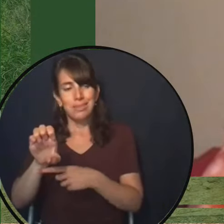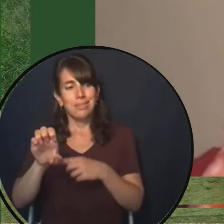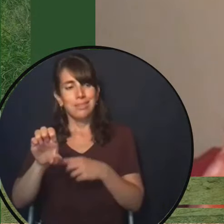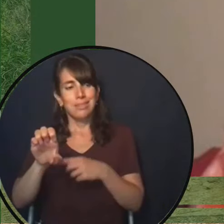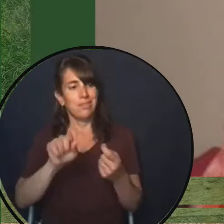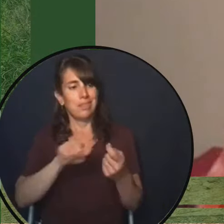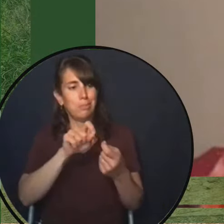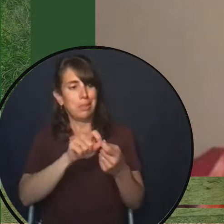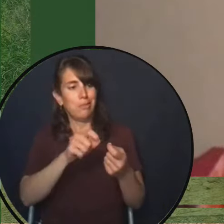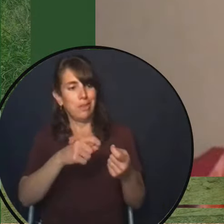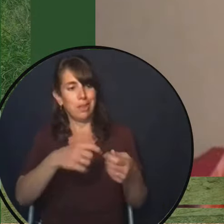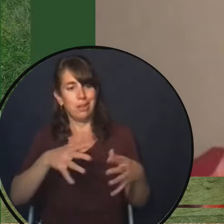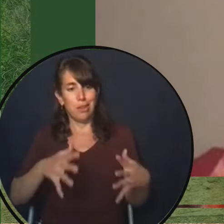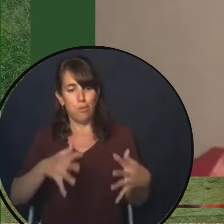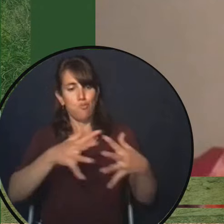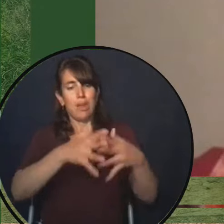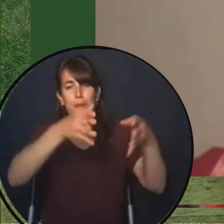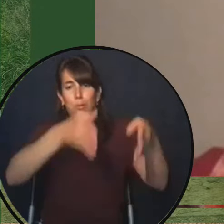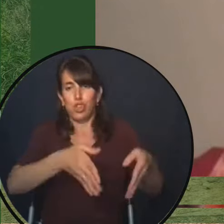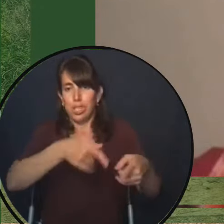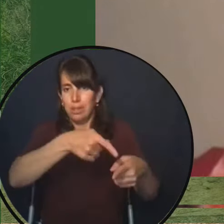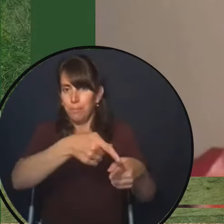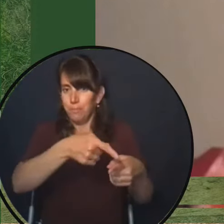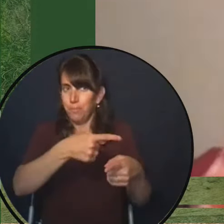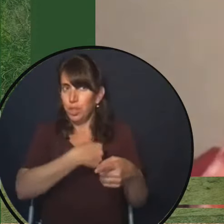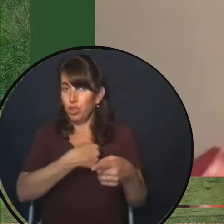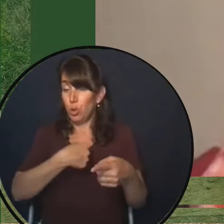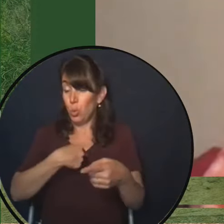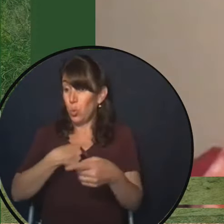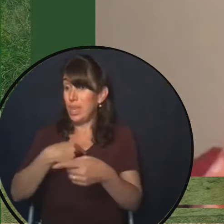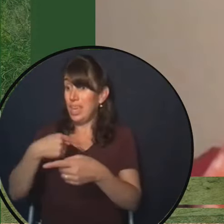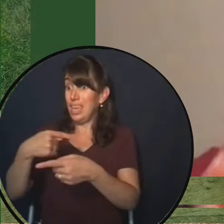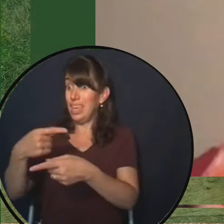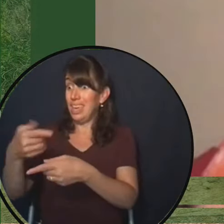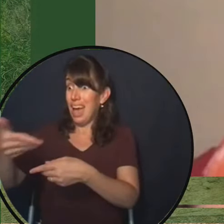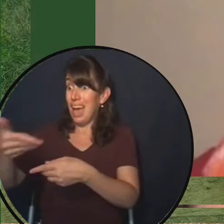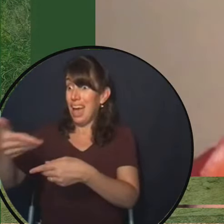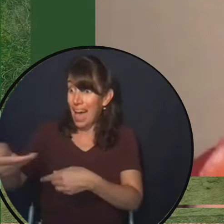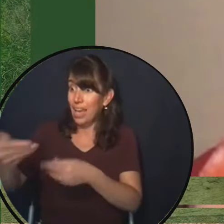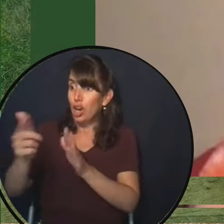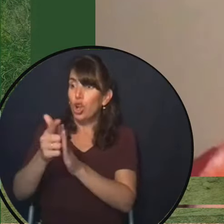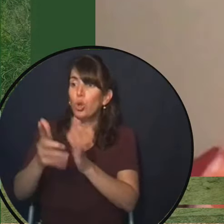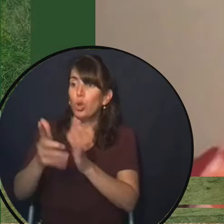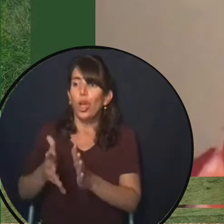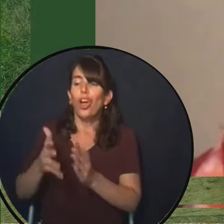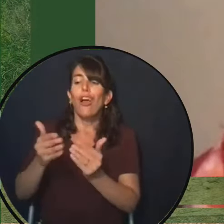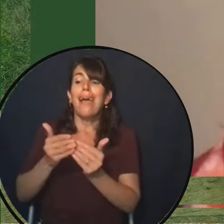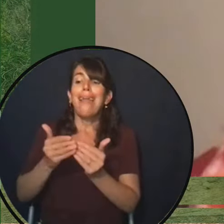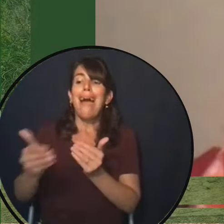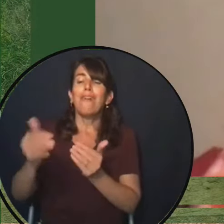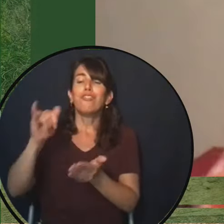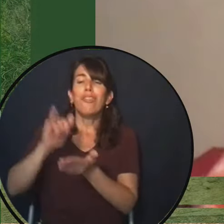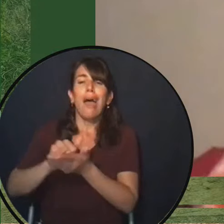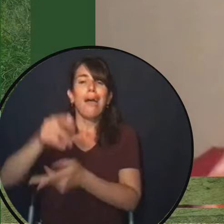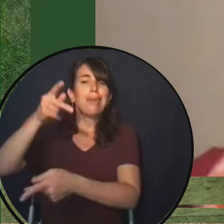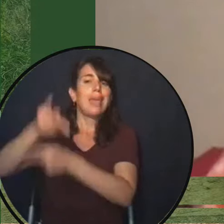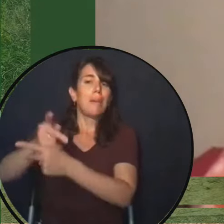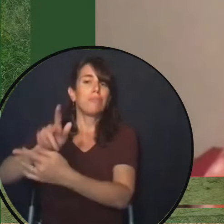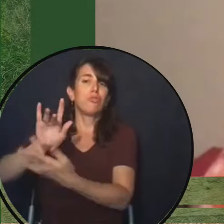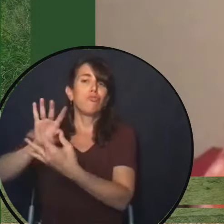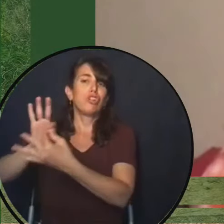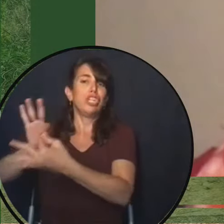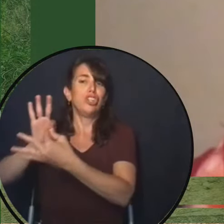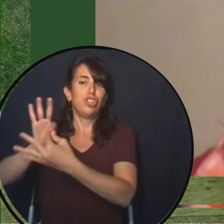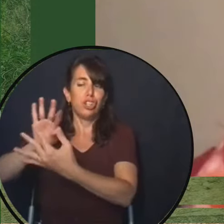for us to be involved, and we maintained that relationship with the lawyers that supported that. And they were the ones that were able to advise